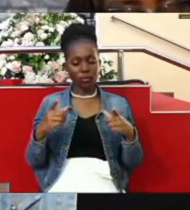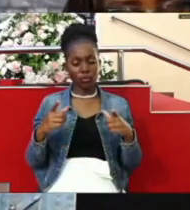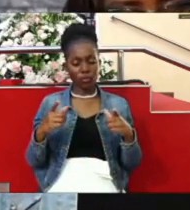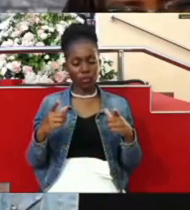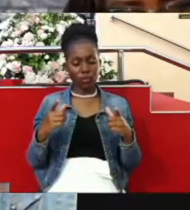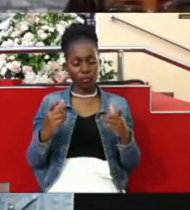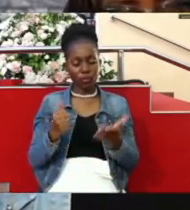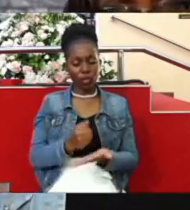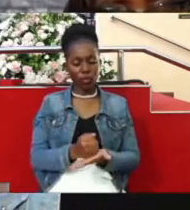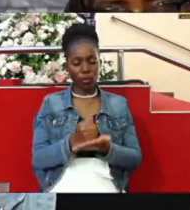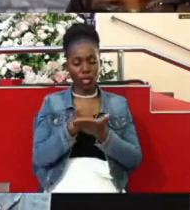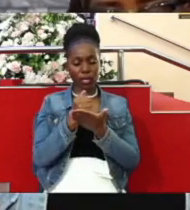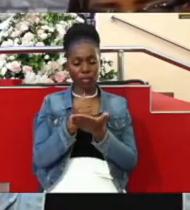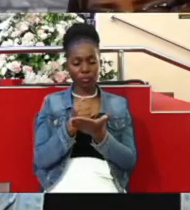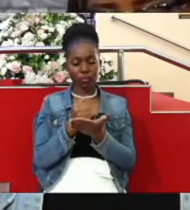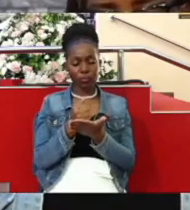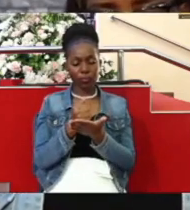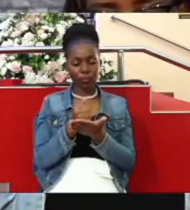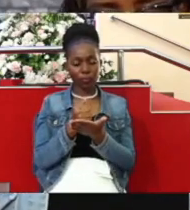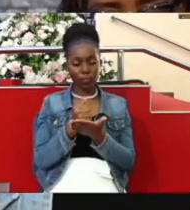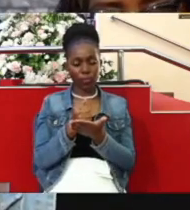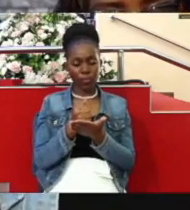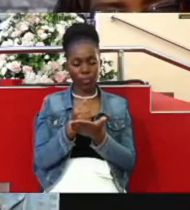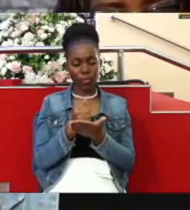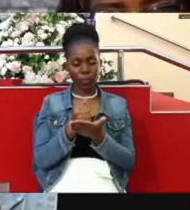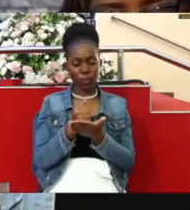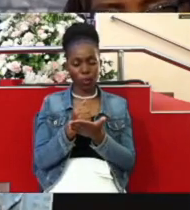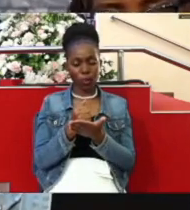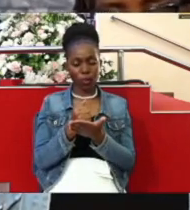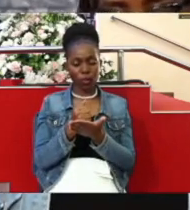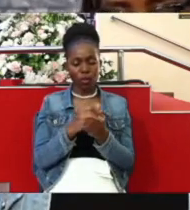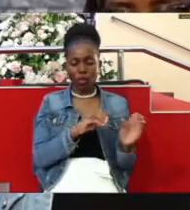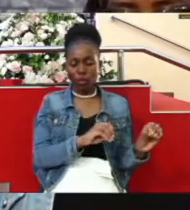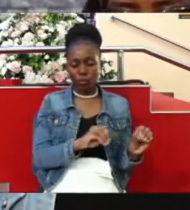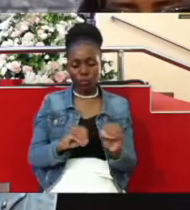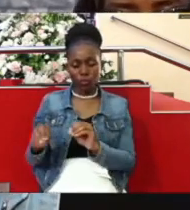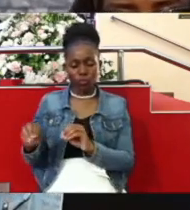where they will no longer struggle again, dear Father.